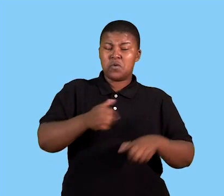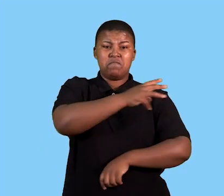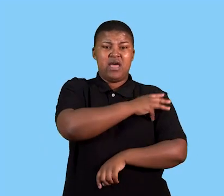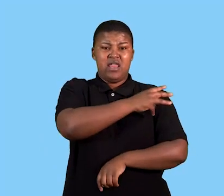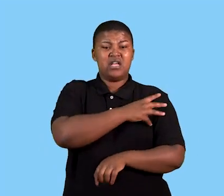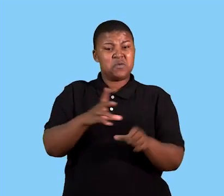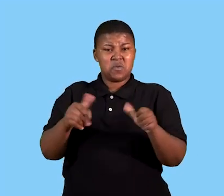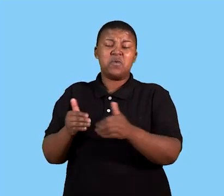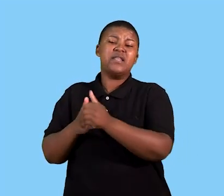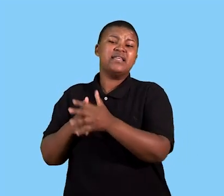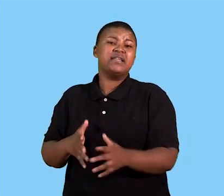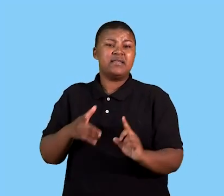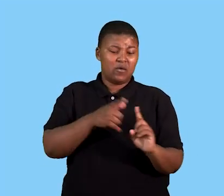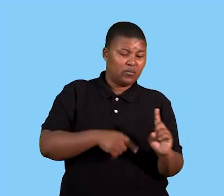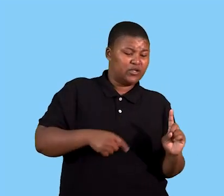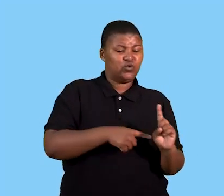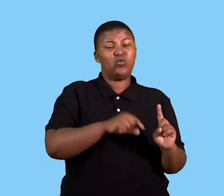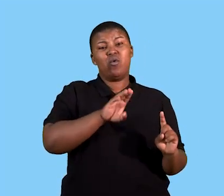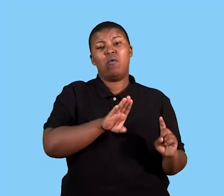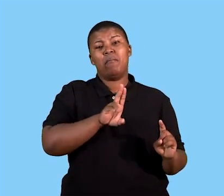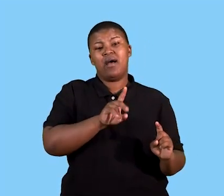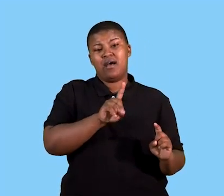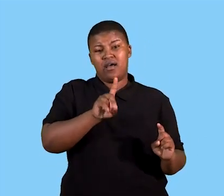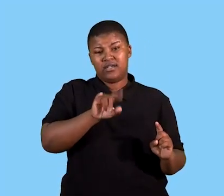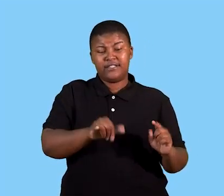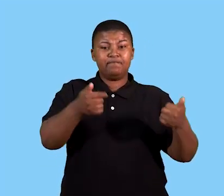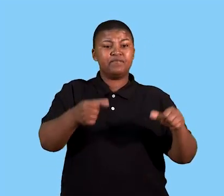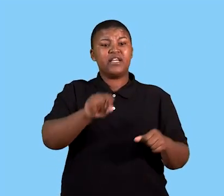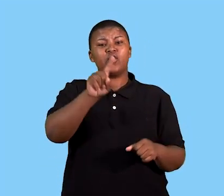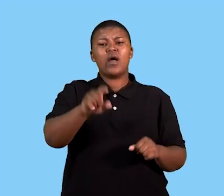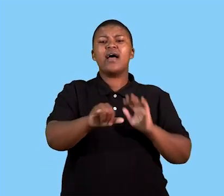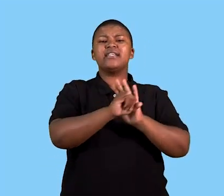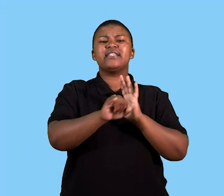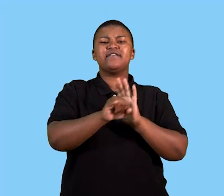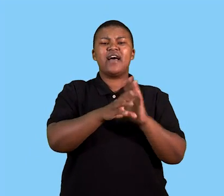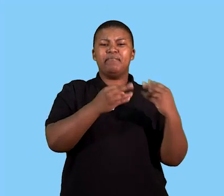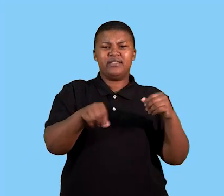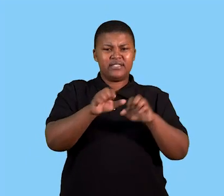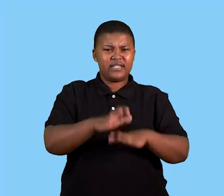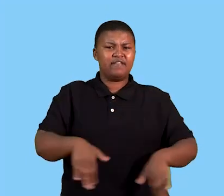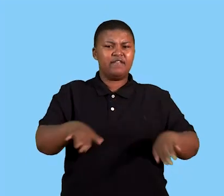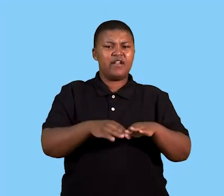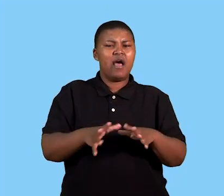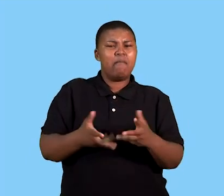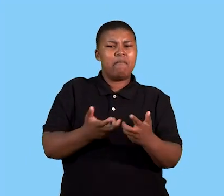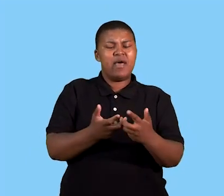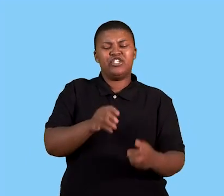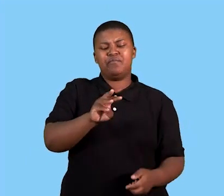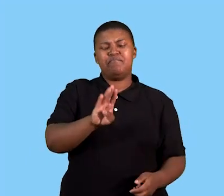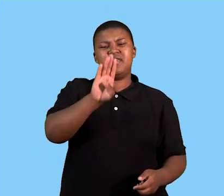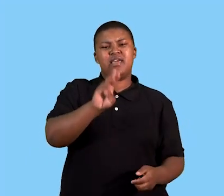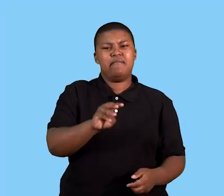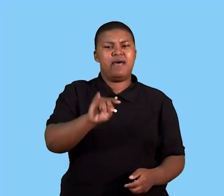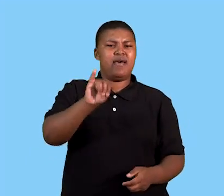He is a very good manager and leader. And then the question asks, identify the business environment applicable